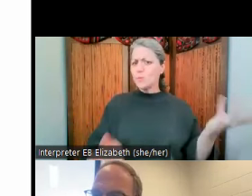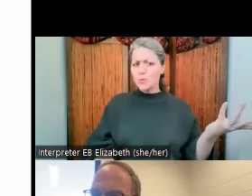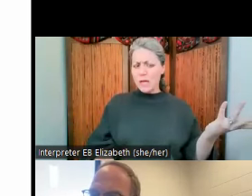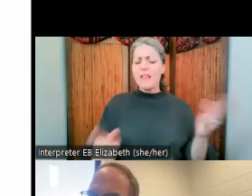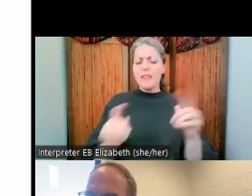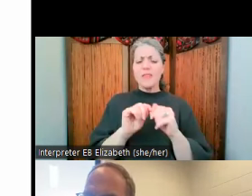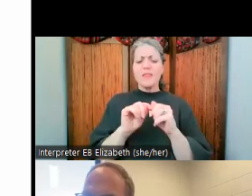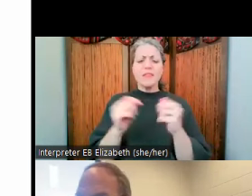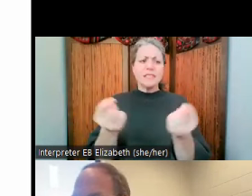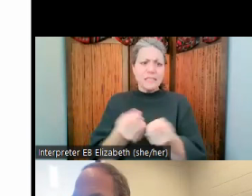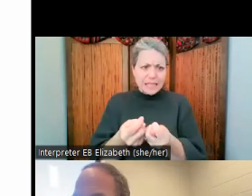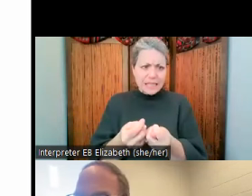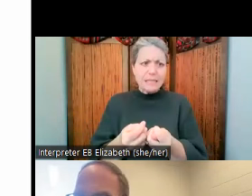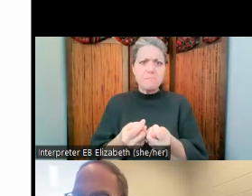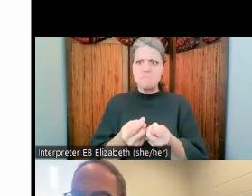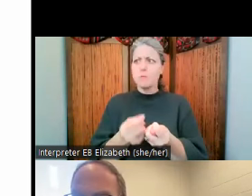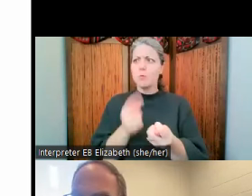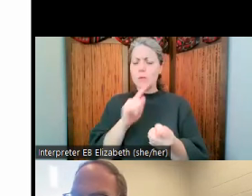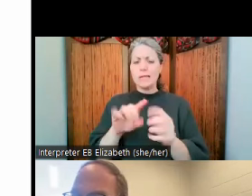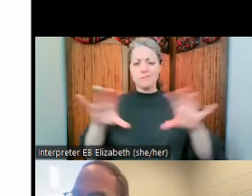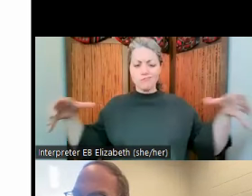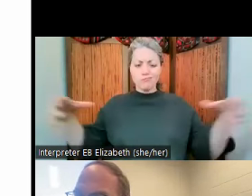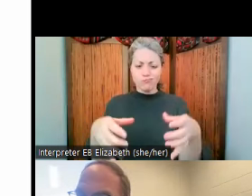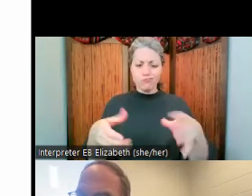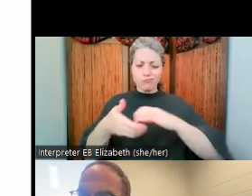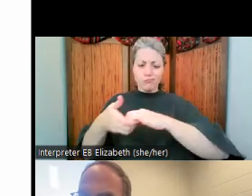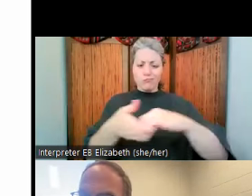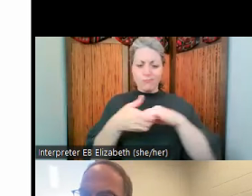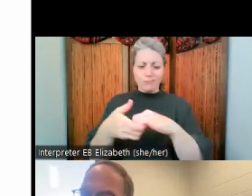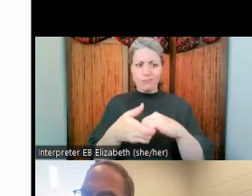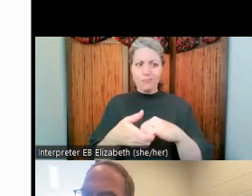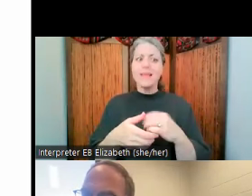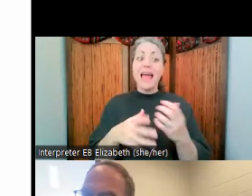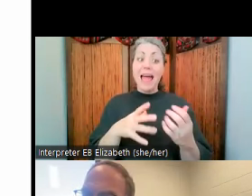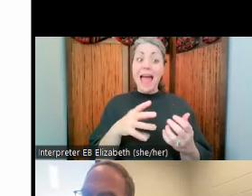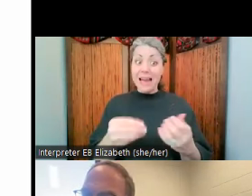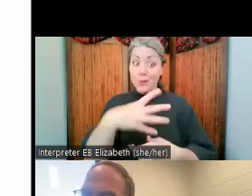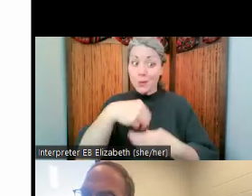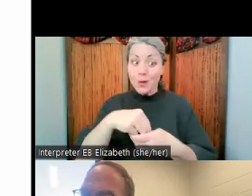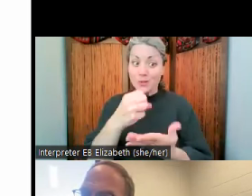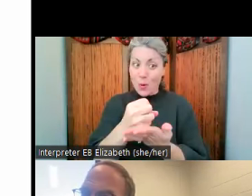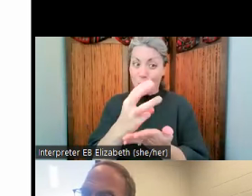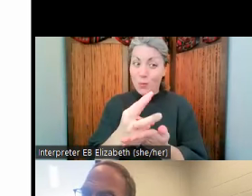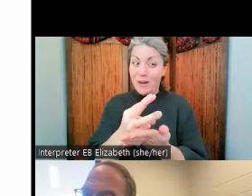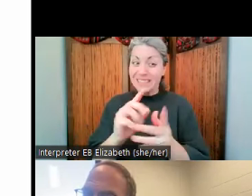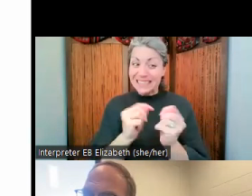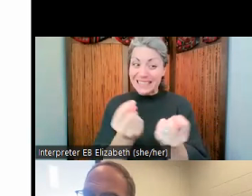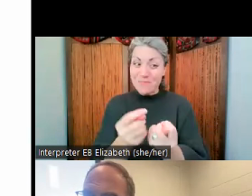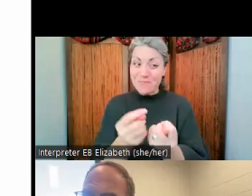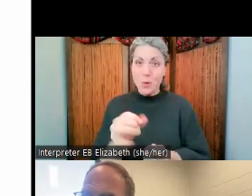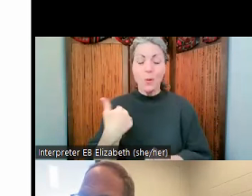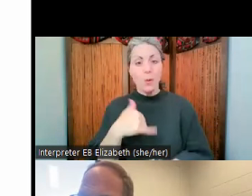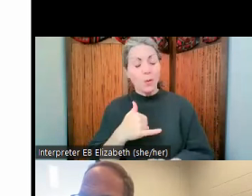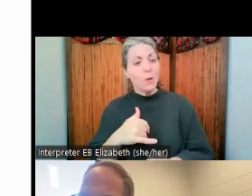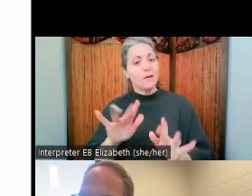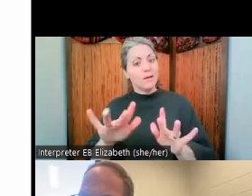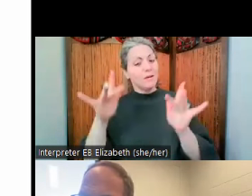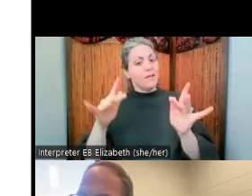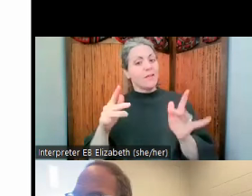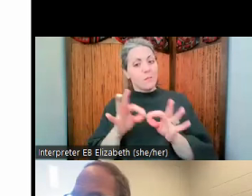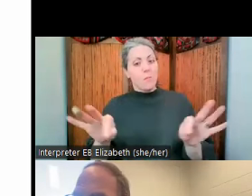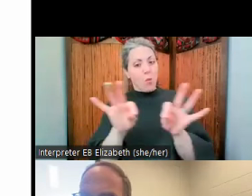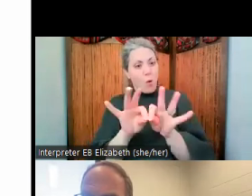in a whole, and let's remember our social workers are really unsung heroes as members of the team to help our families